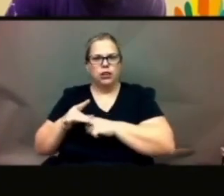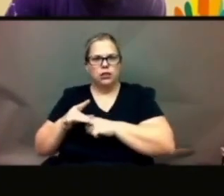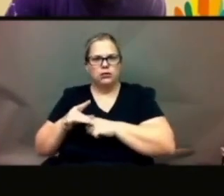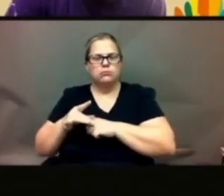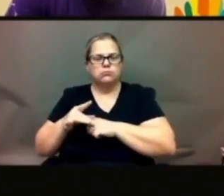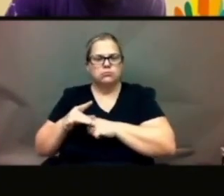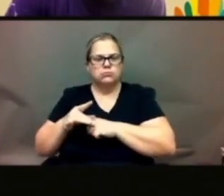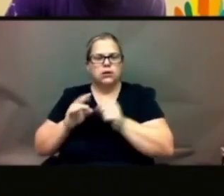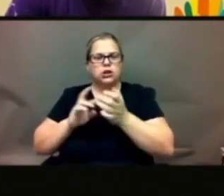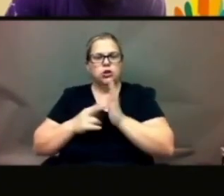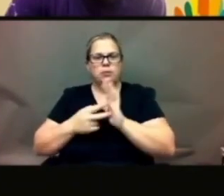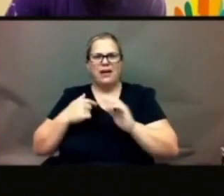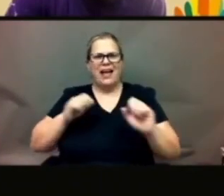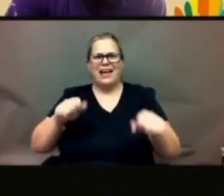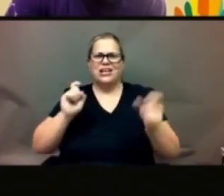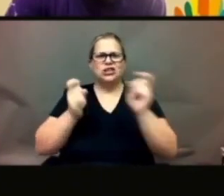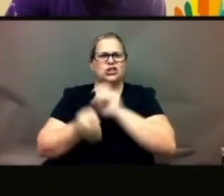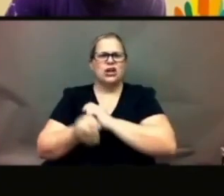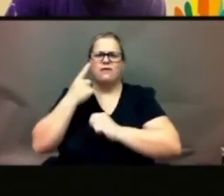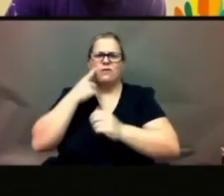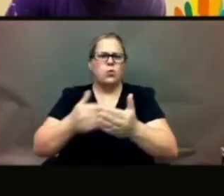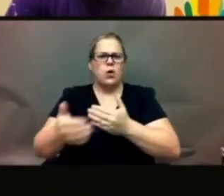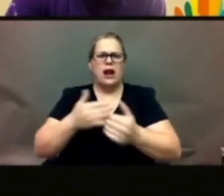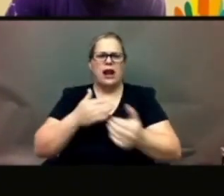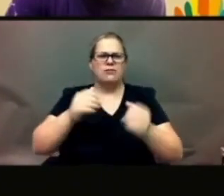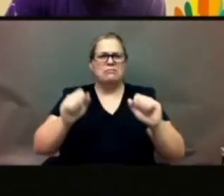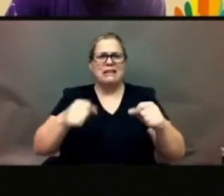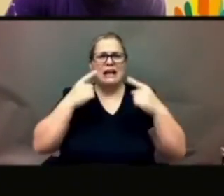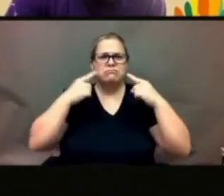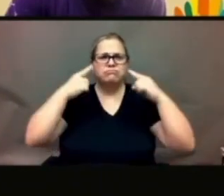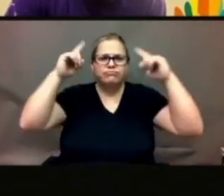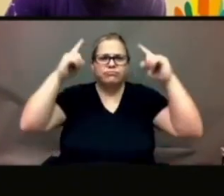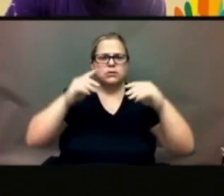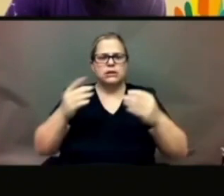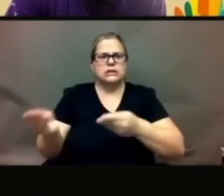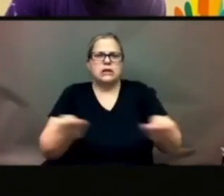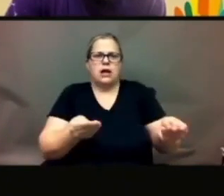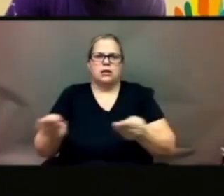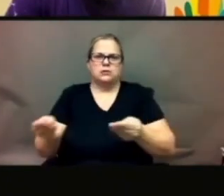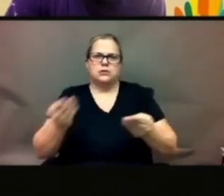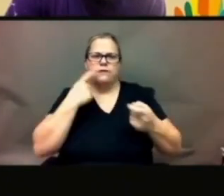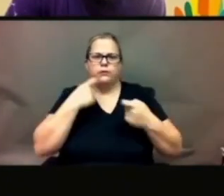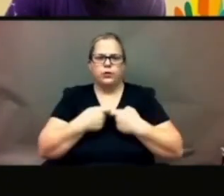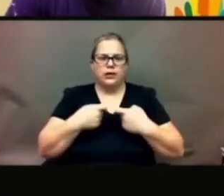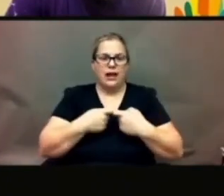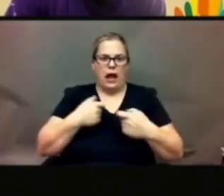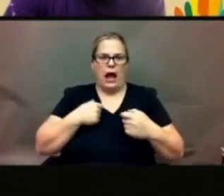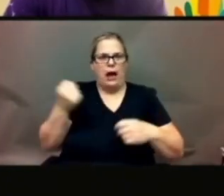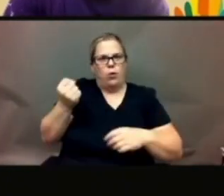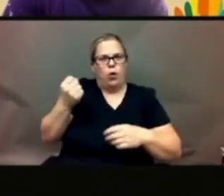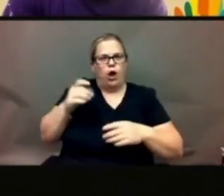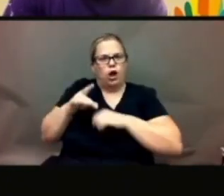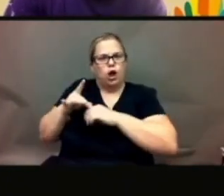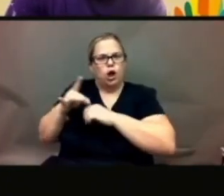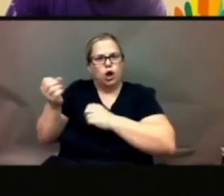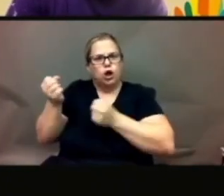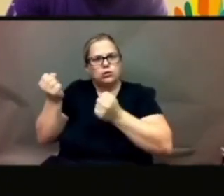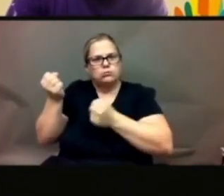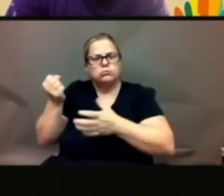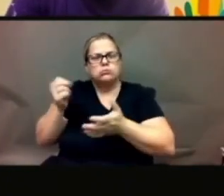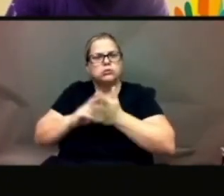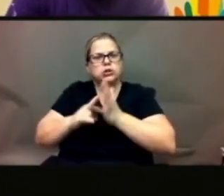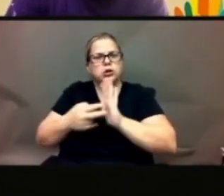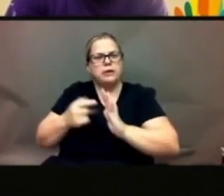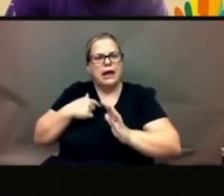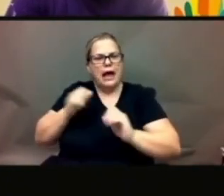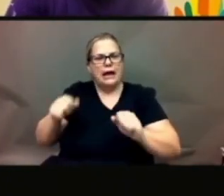those things to be anything conductive. So I could have the banana and I'm holding earth, like you said. I could also have more inputs. I could